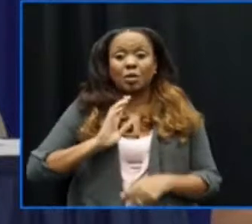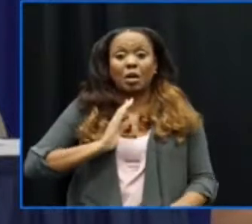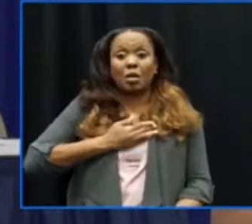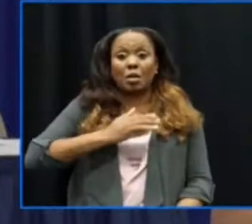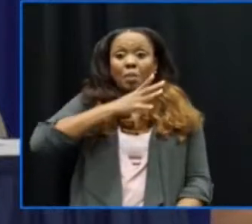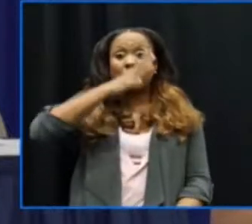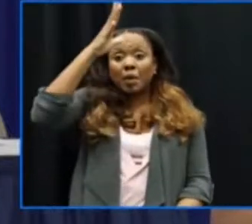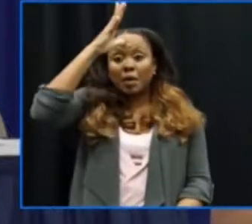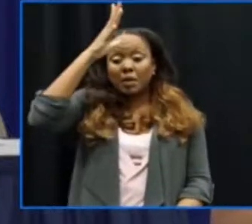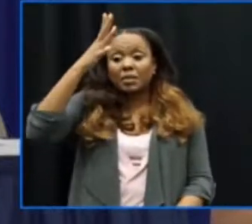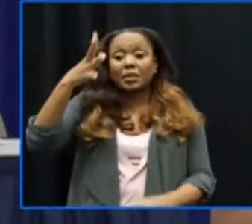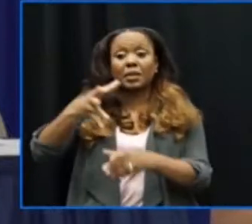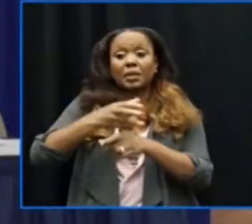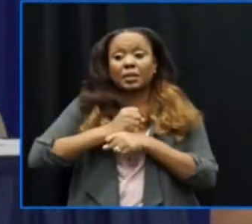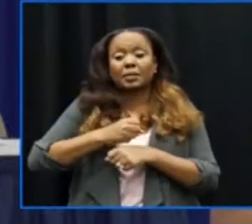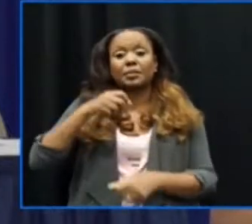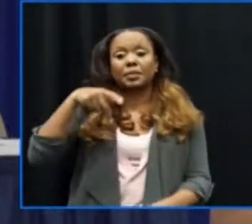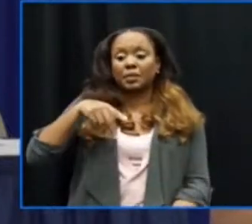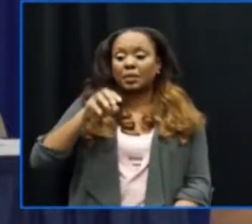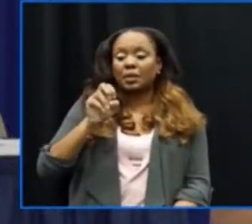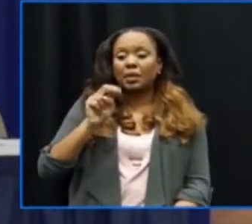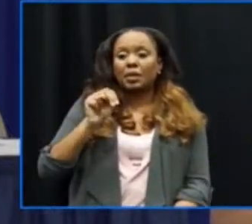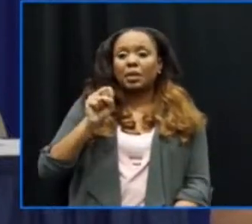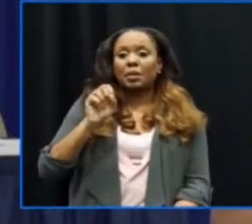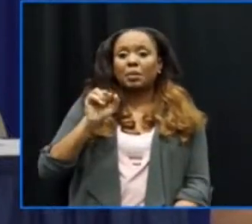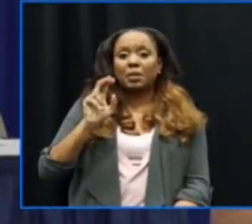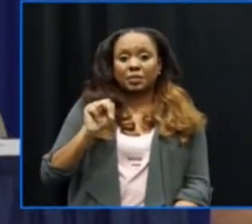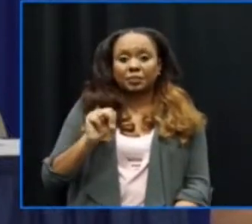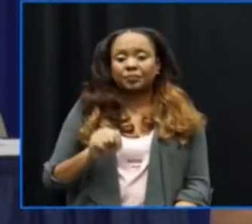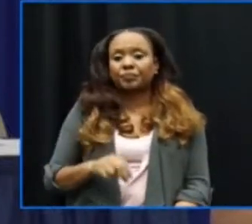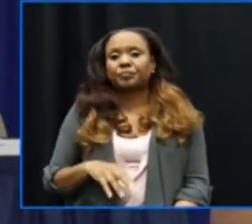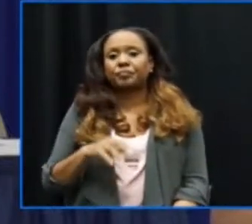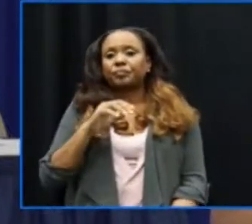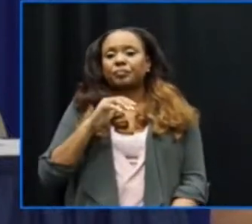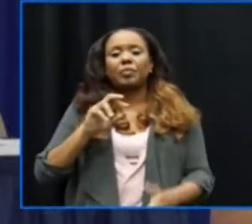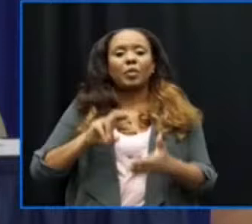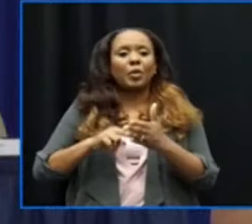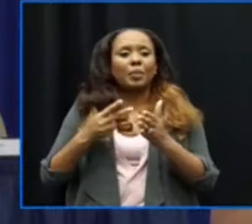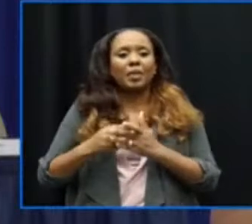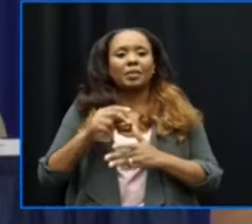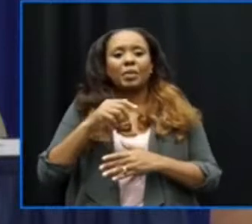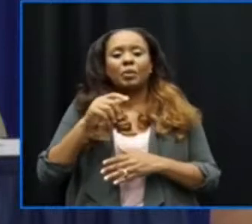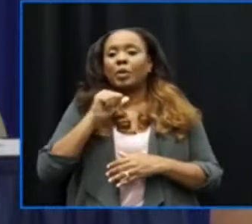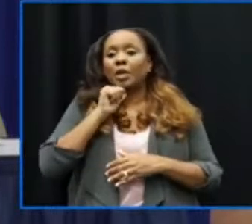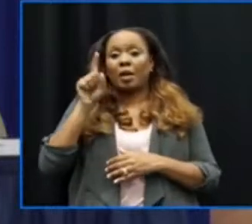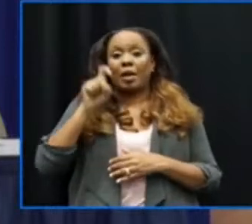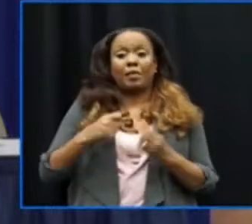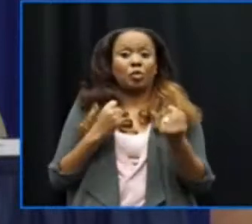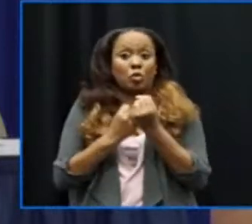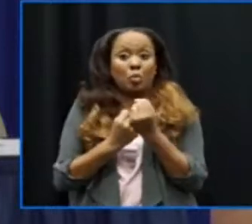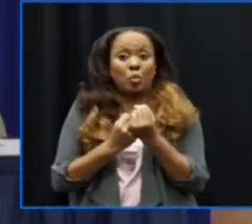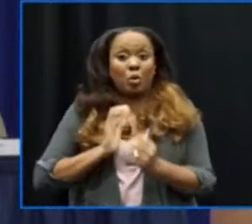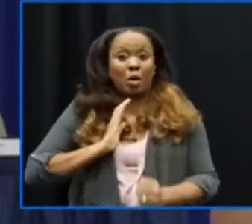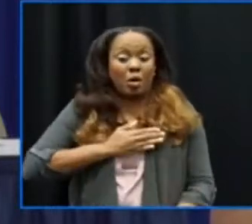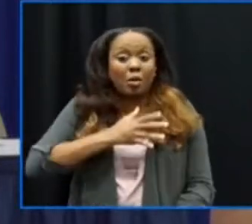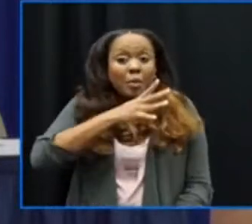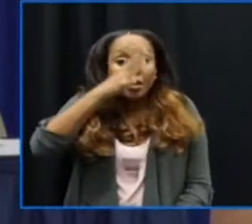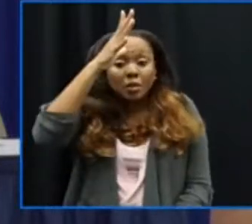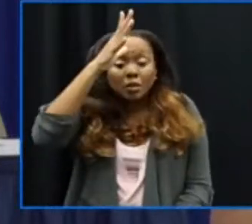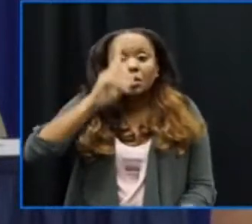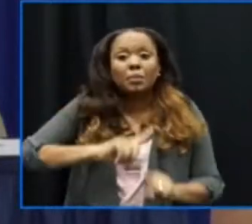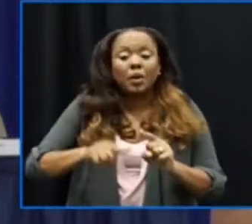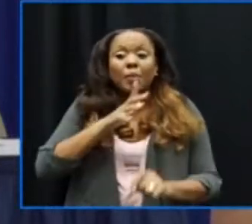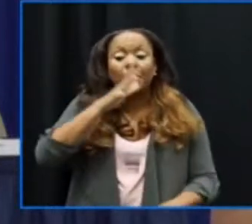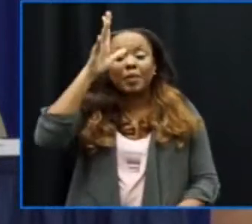pension after contributing into a system, so that we don't have to support them, for instance, but also that they